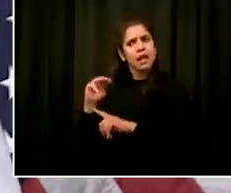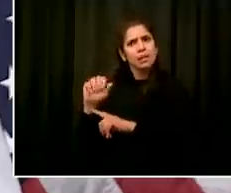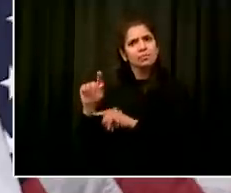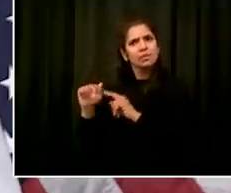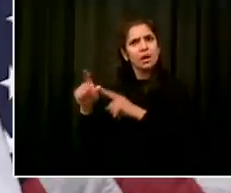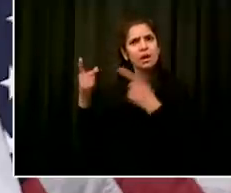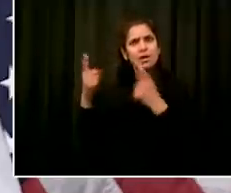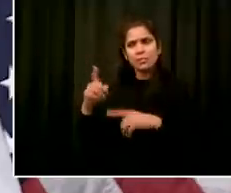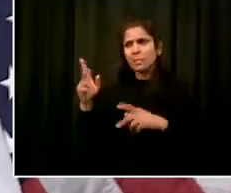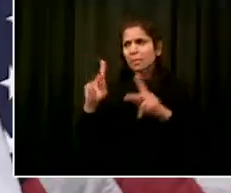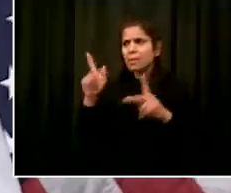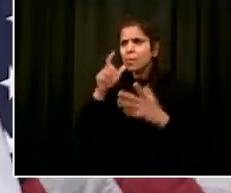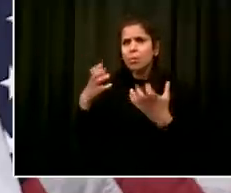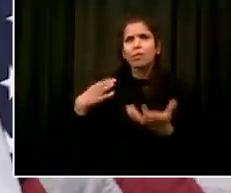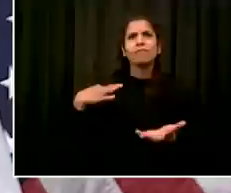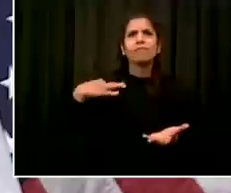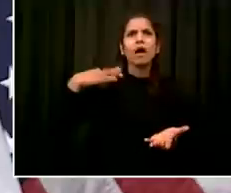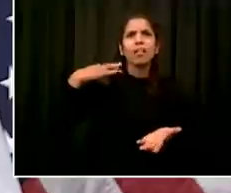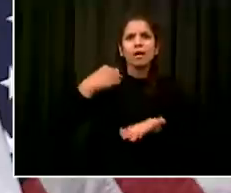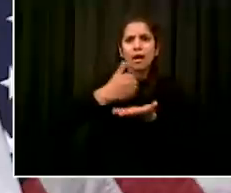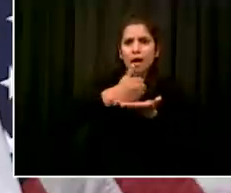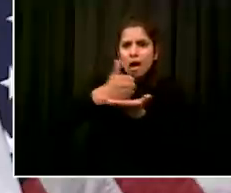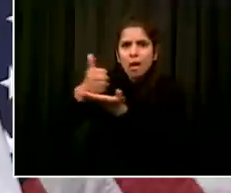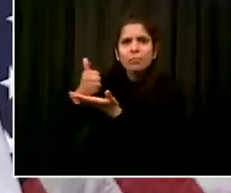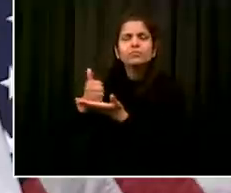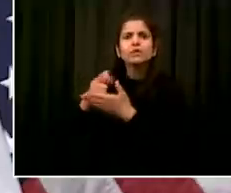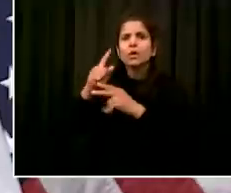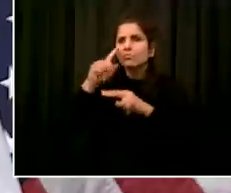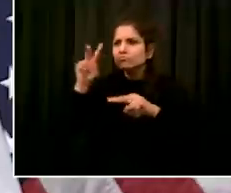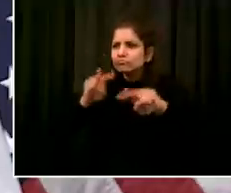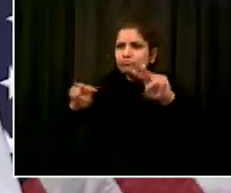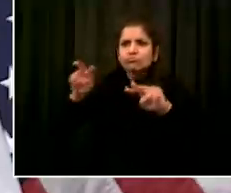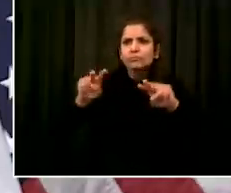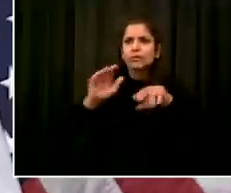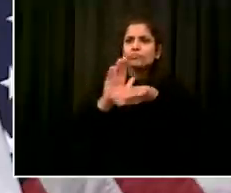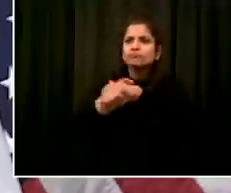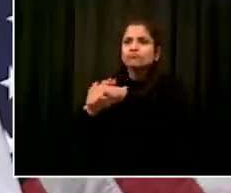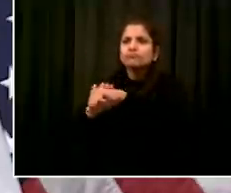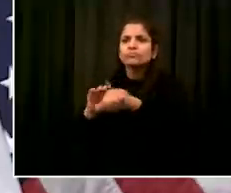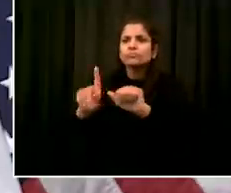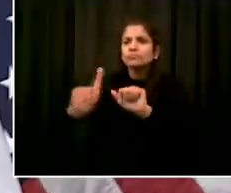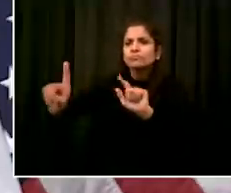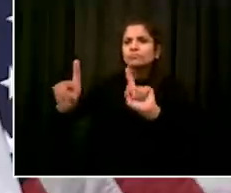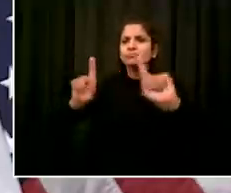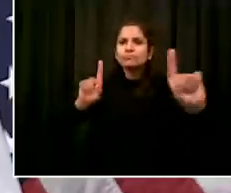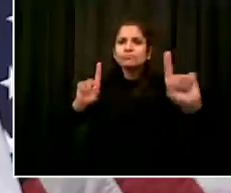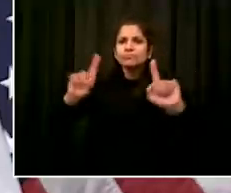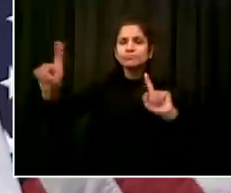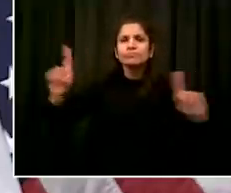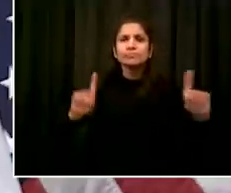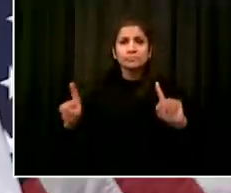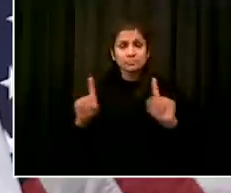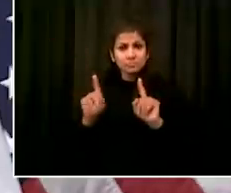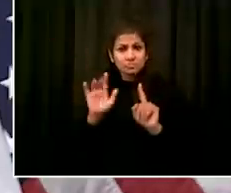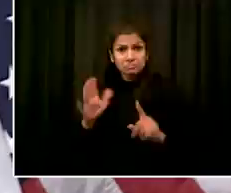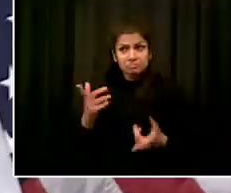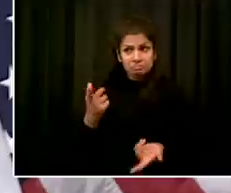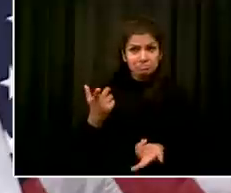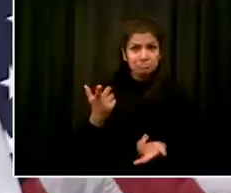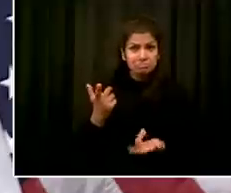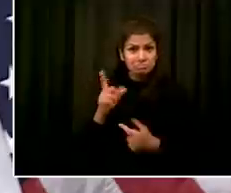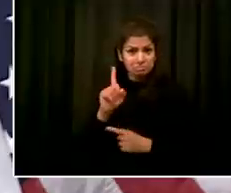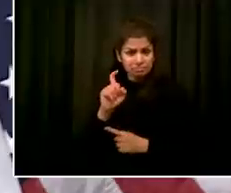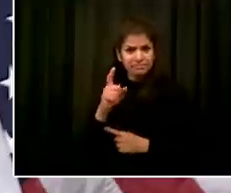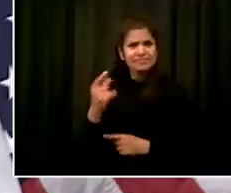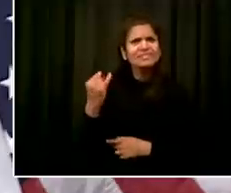something you'll provide? And what are your plans for a possible influx of cars into Manhattan? And the other part of